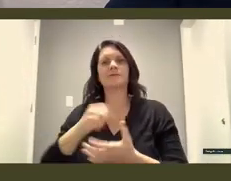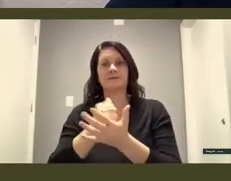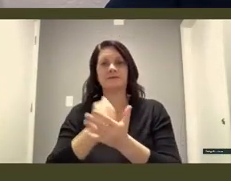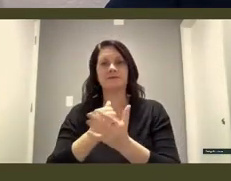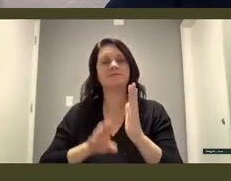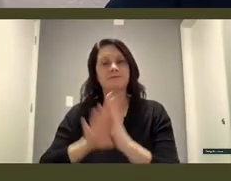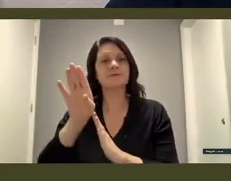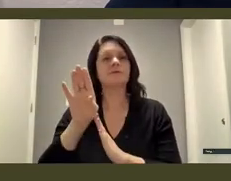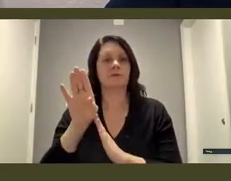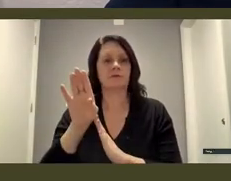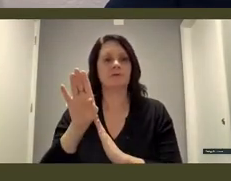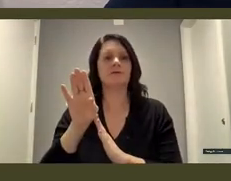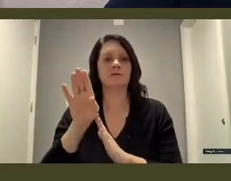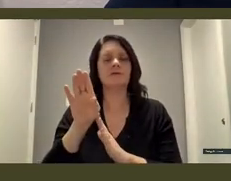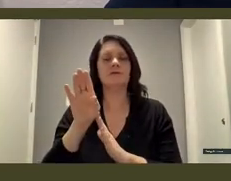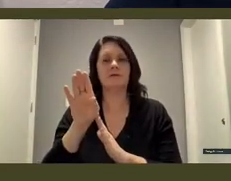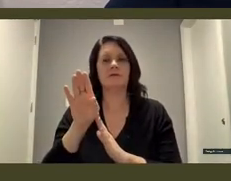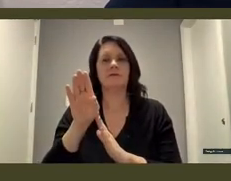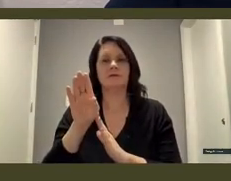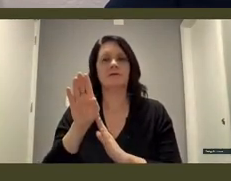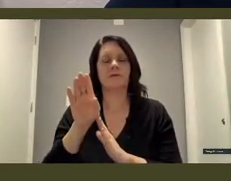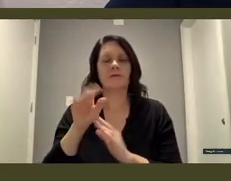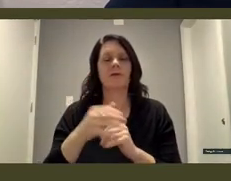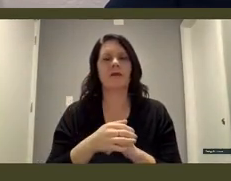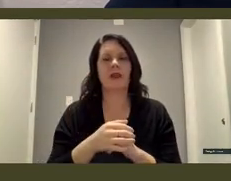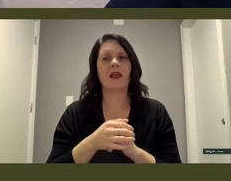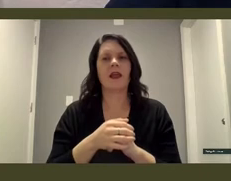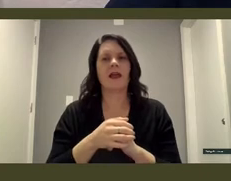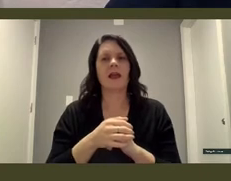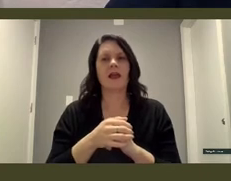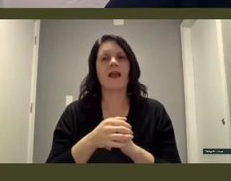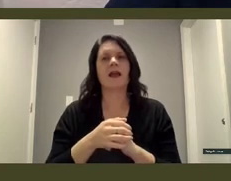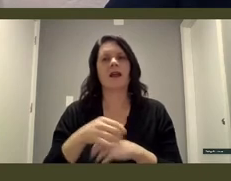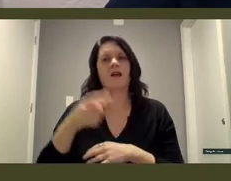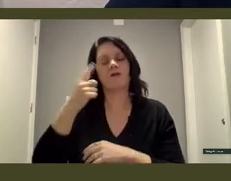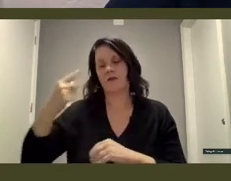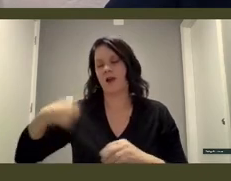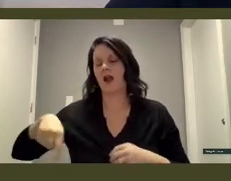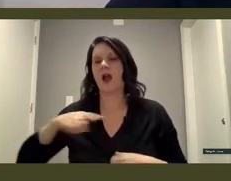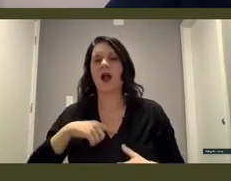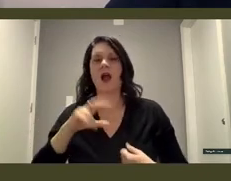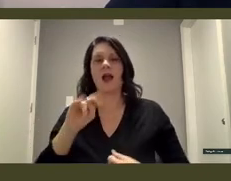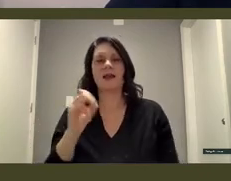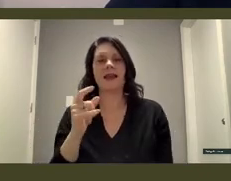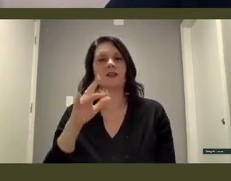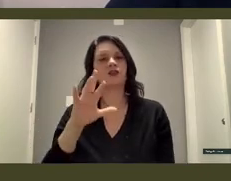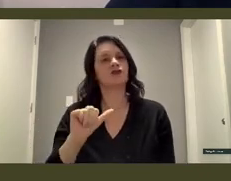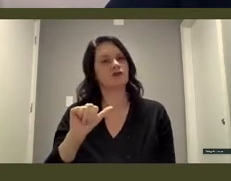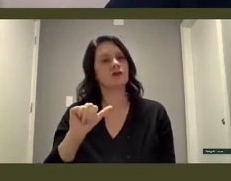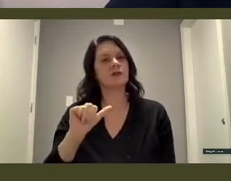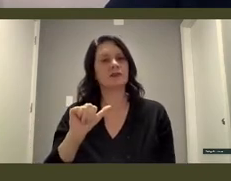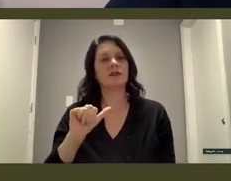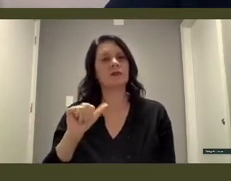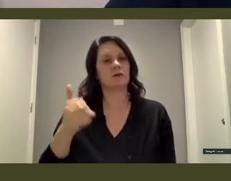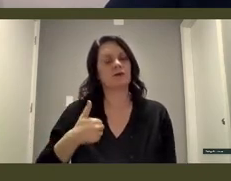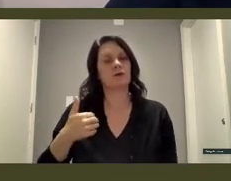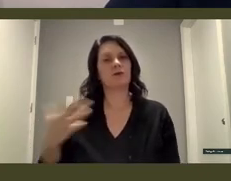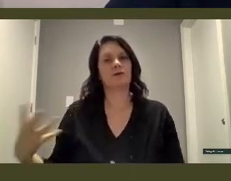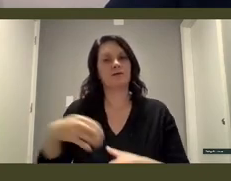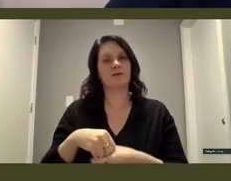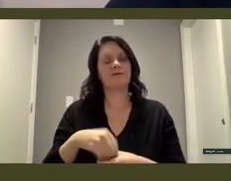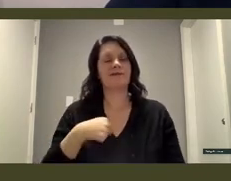processes, COP25, COP26, as a Nigerian youth delegate. So I'm happy to be here to share